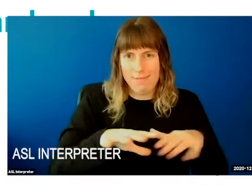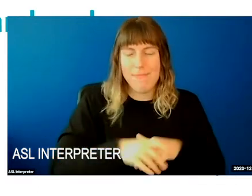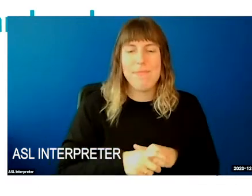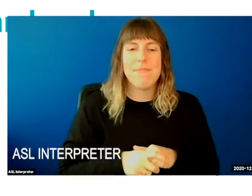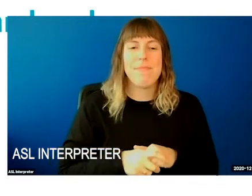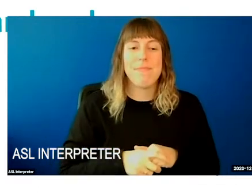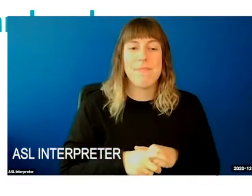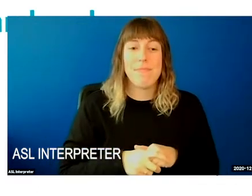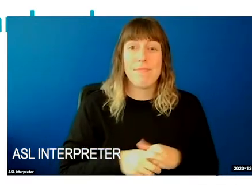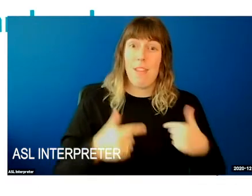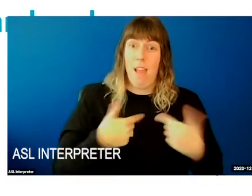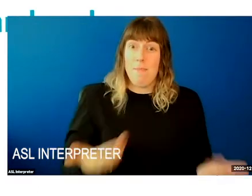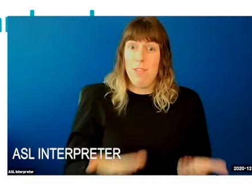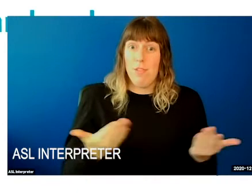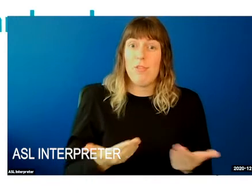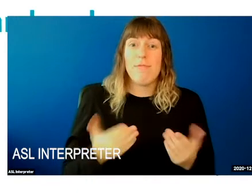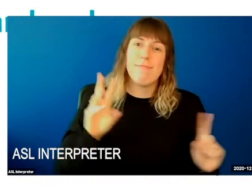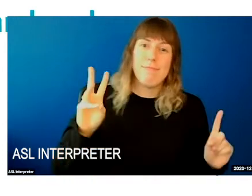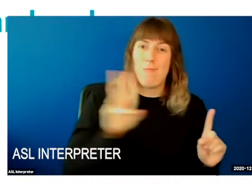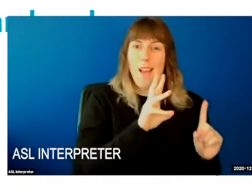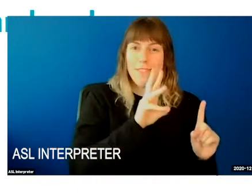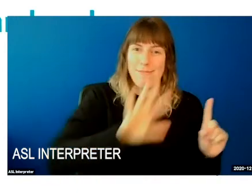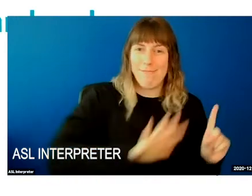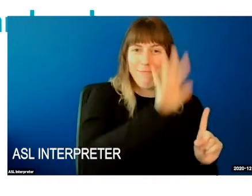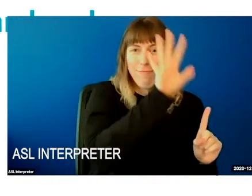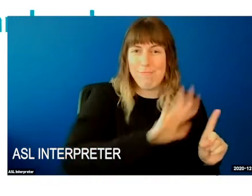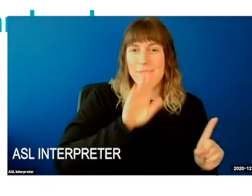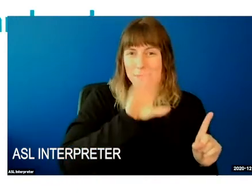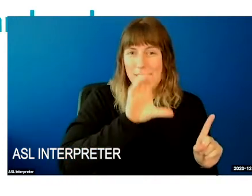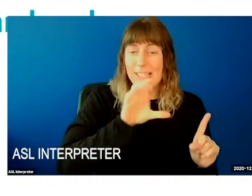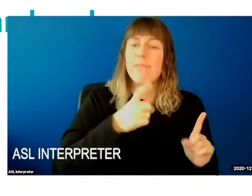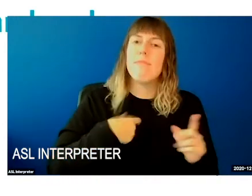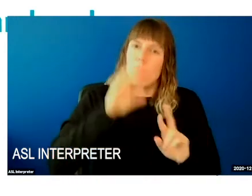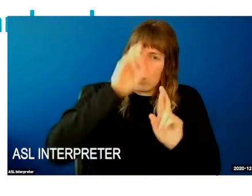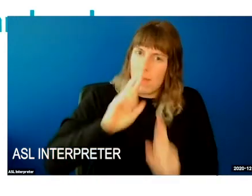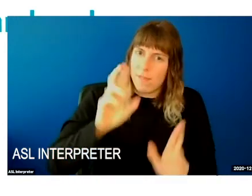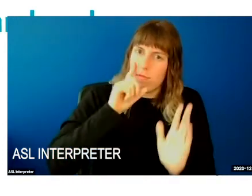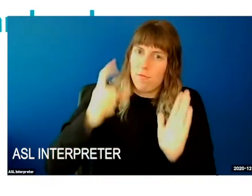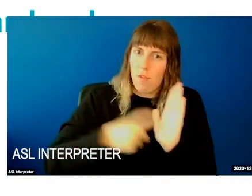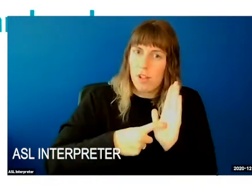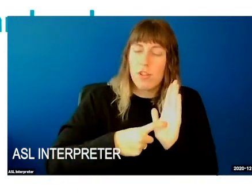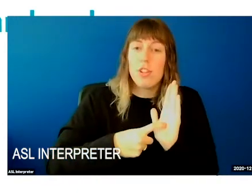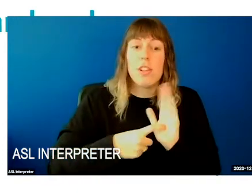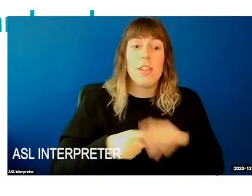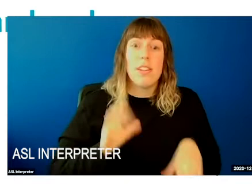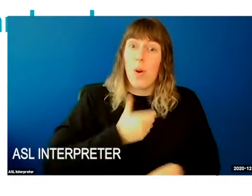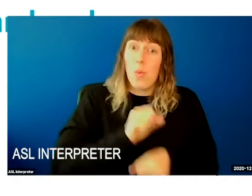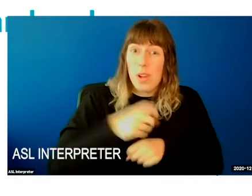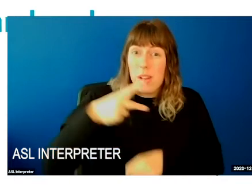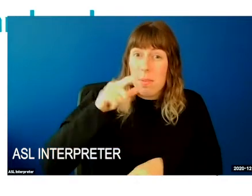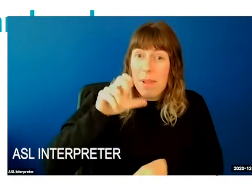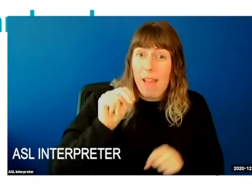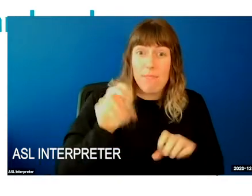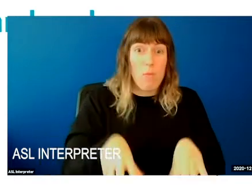that we're joining you. I'm joining you from the West Coast today, and we just respectfully acknowledge that the work of Plan